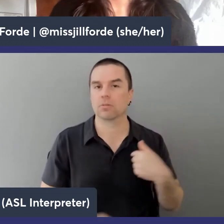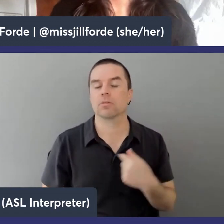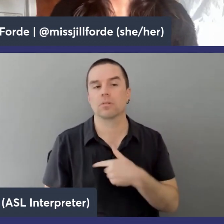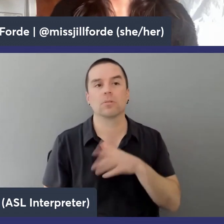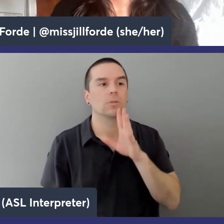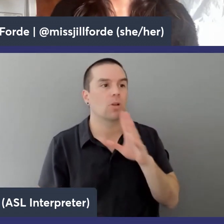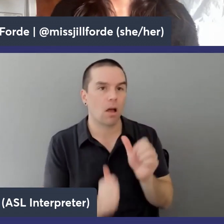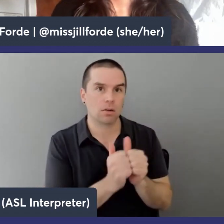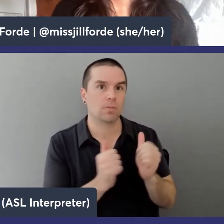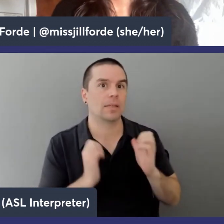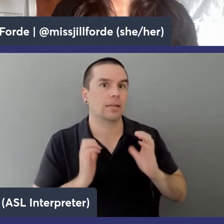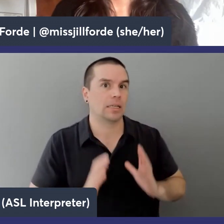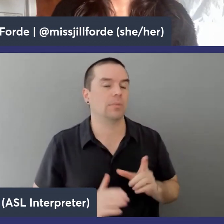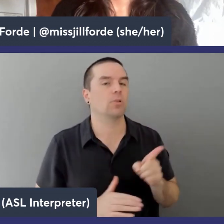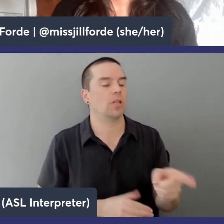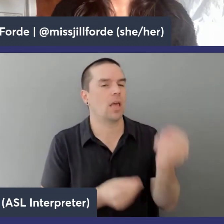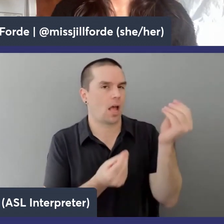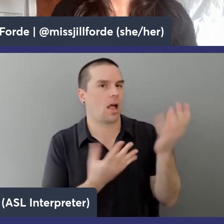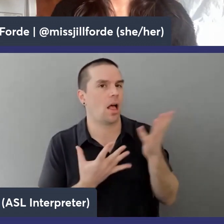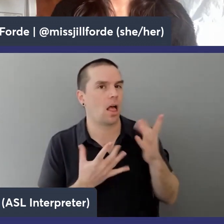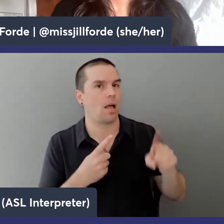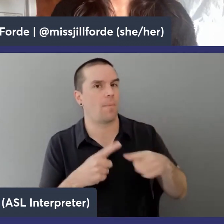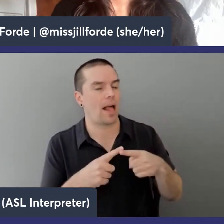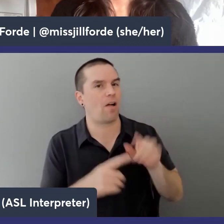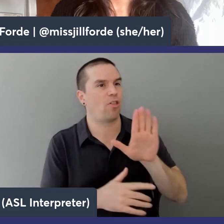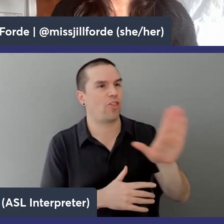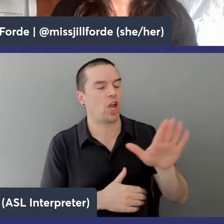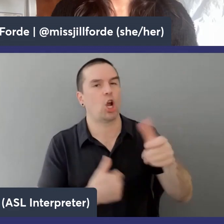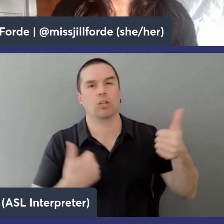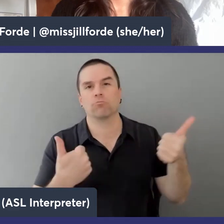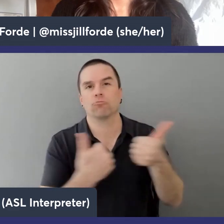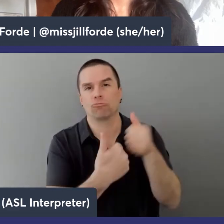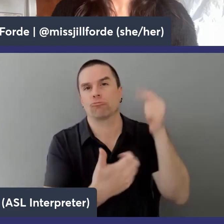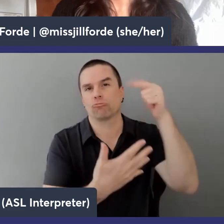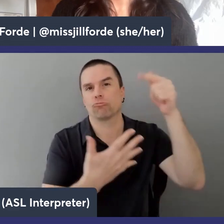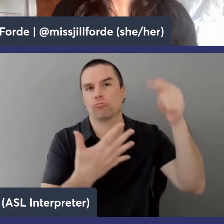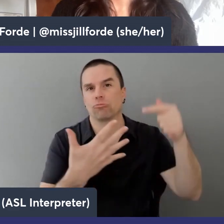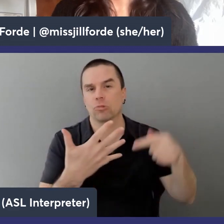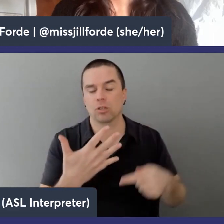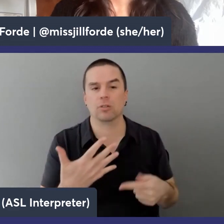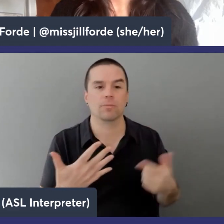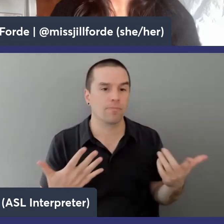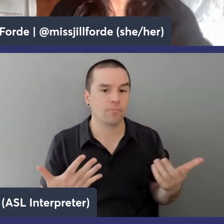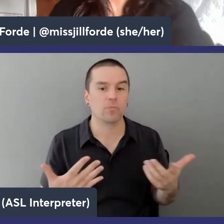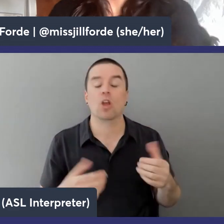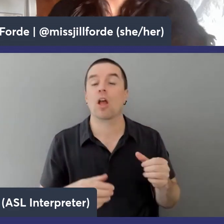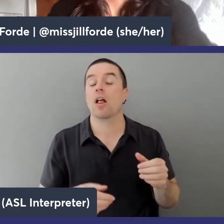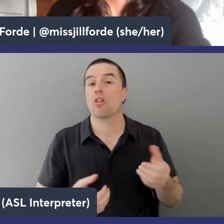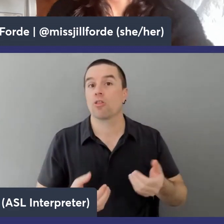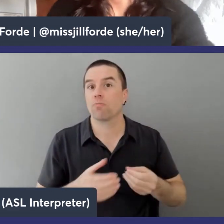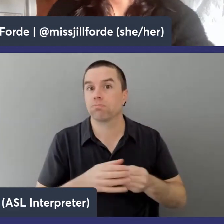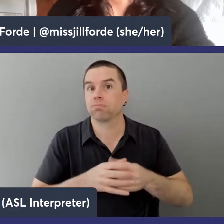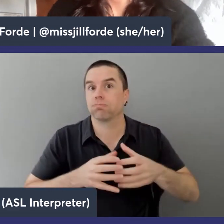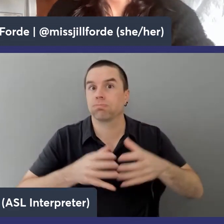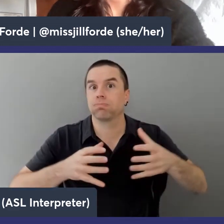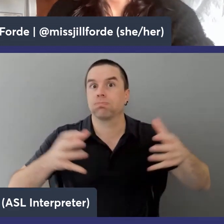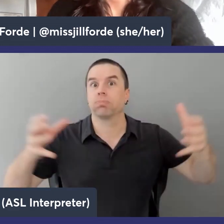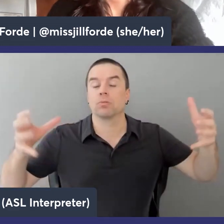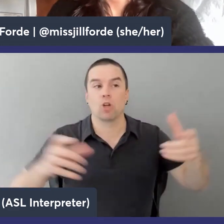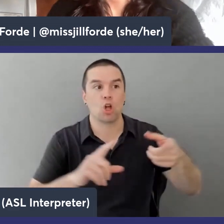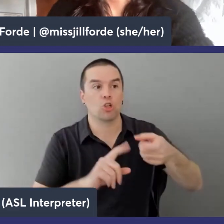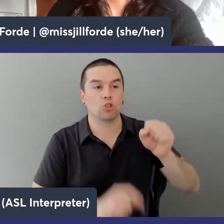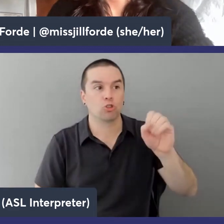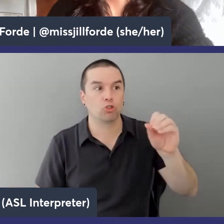some of these key challenges. One was this growing amount of sources and the growing amount of volume of data that they need to manage,